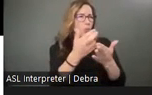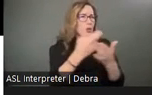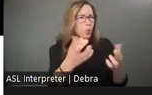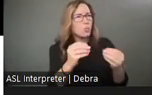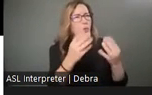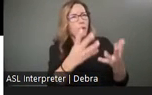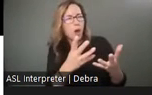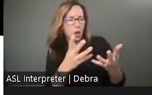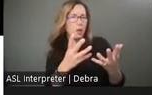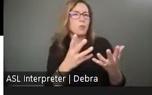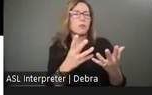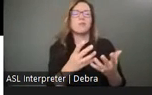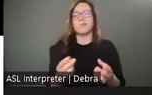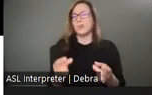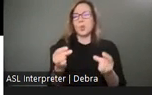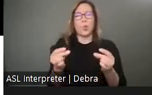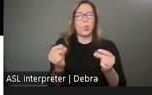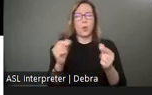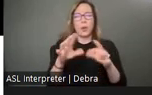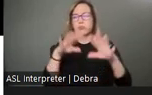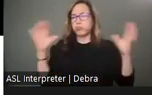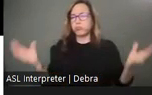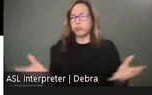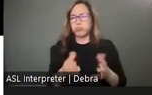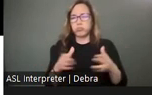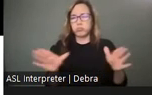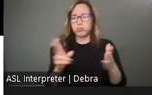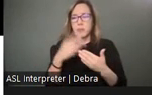quick overview of the program.